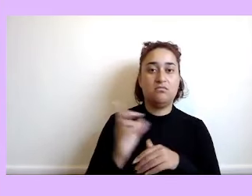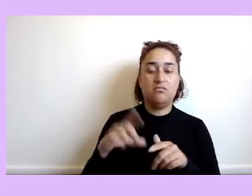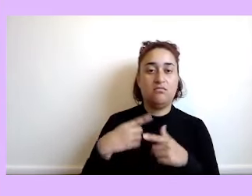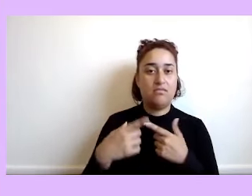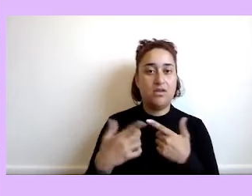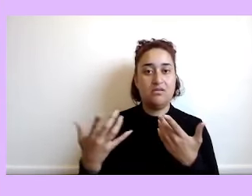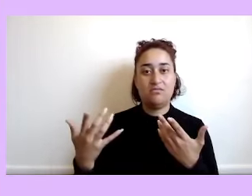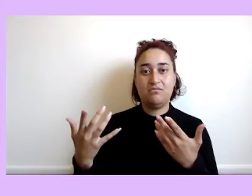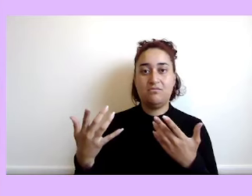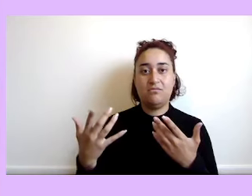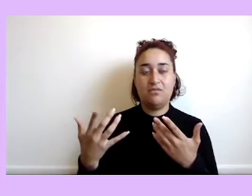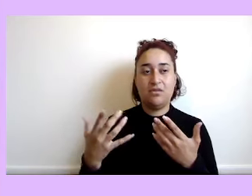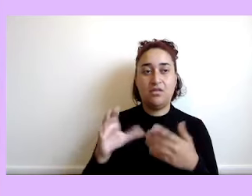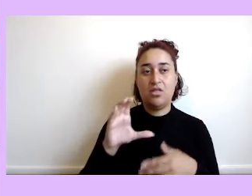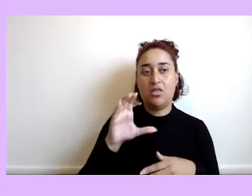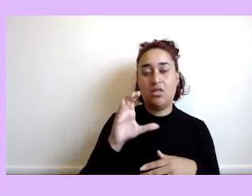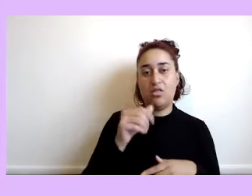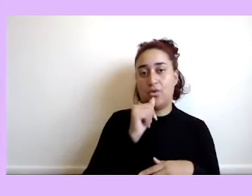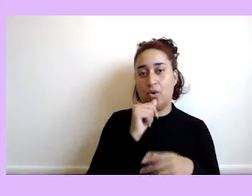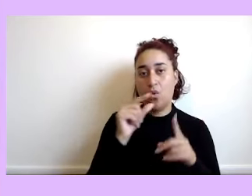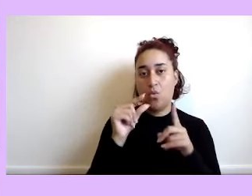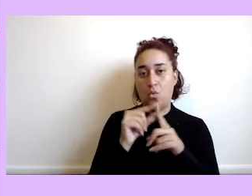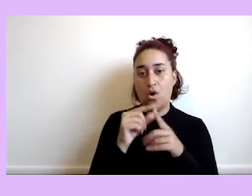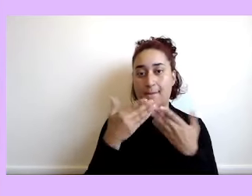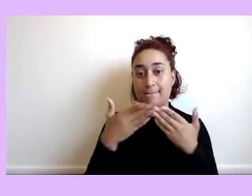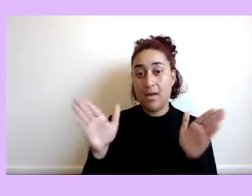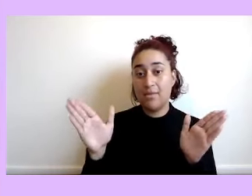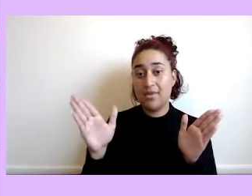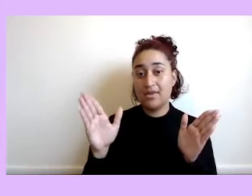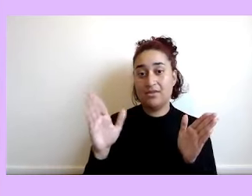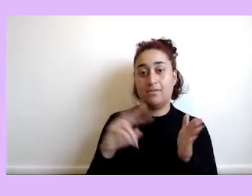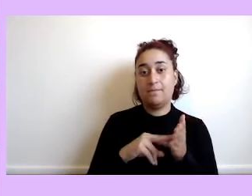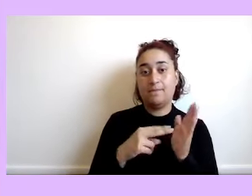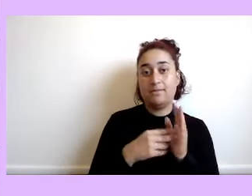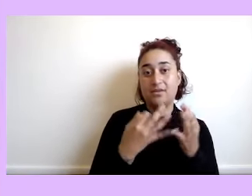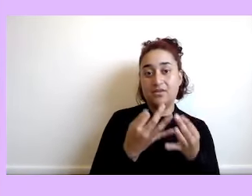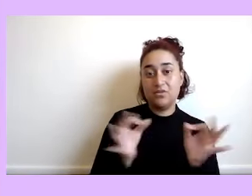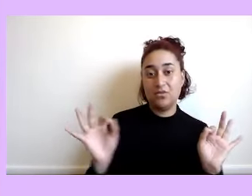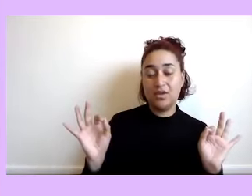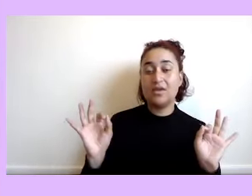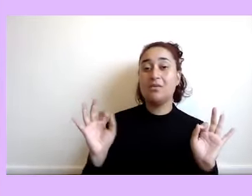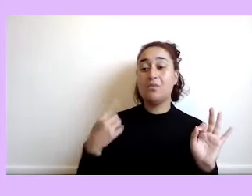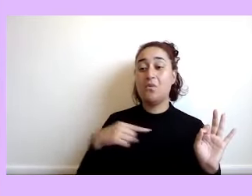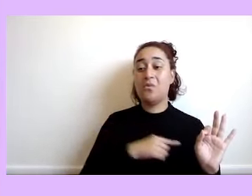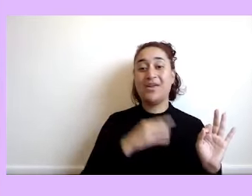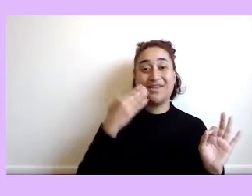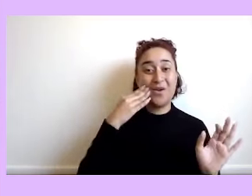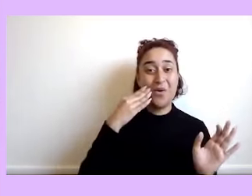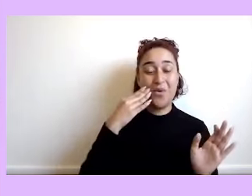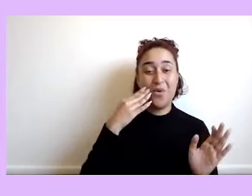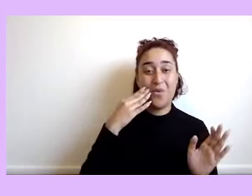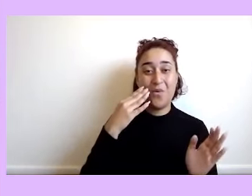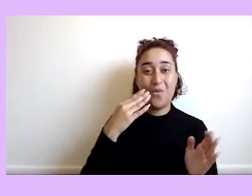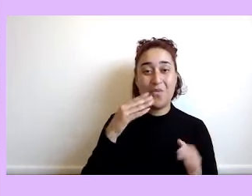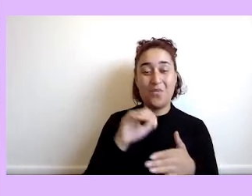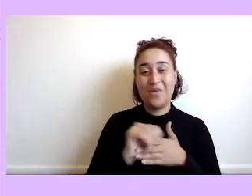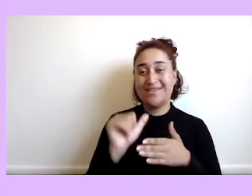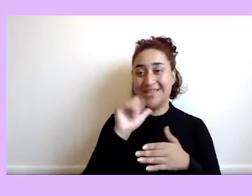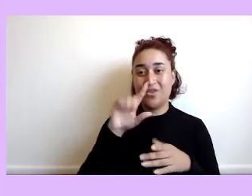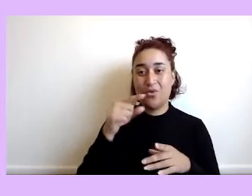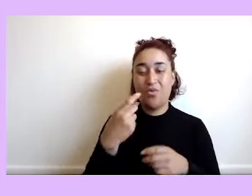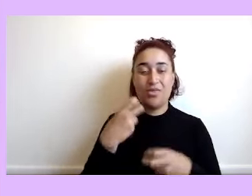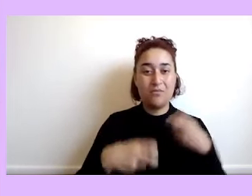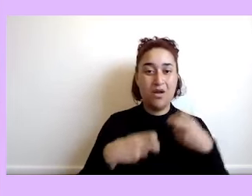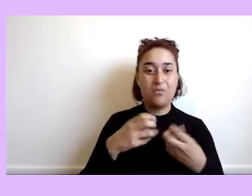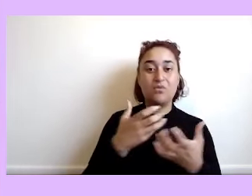And the code word is like public is free, and we Karthik, we know that price point is not a thing, right? Like there's so much